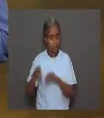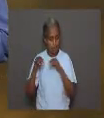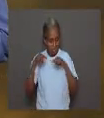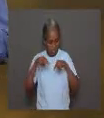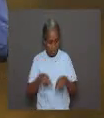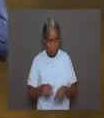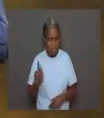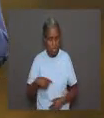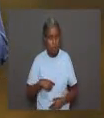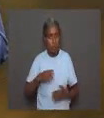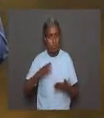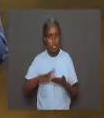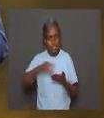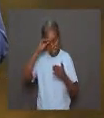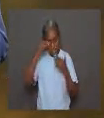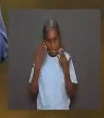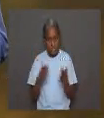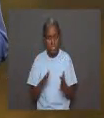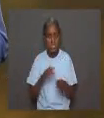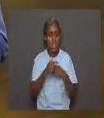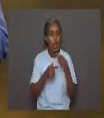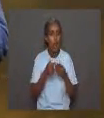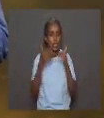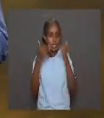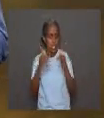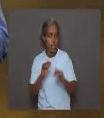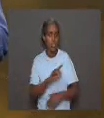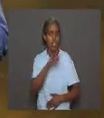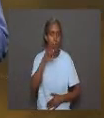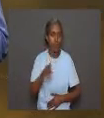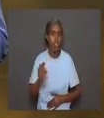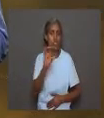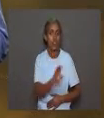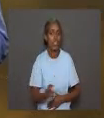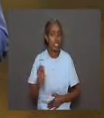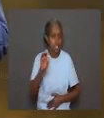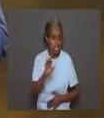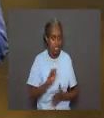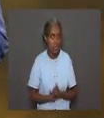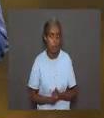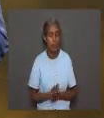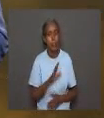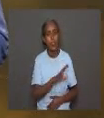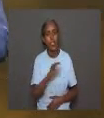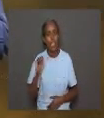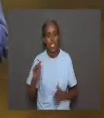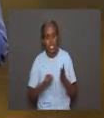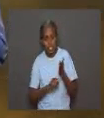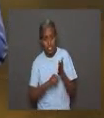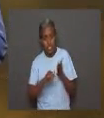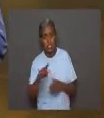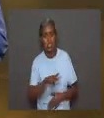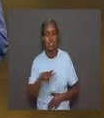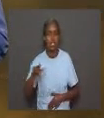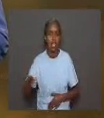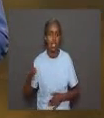students. Today we have learned about the standard equation of a circle and